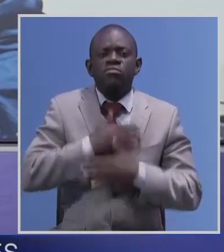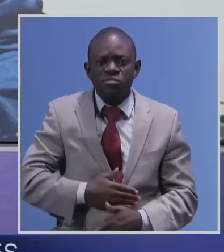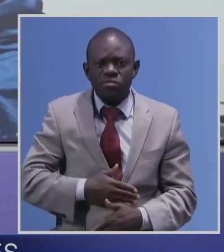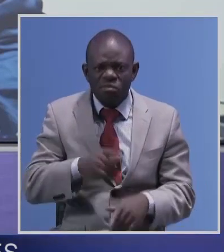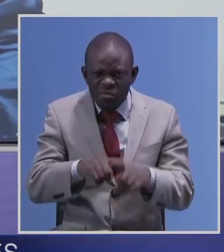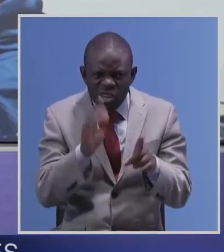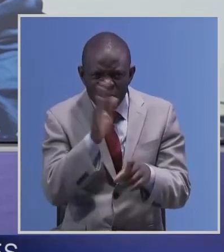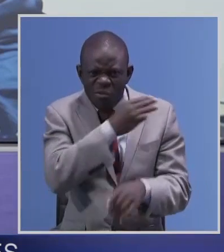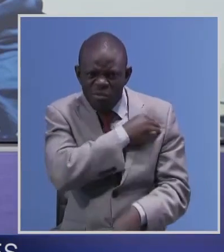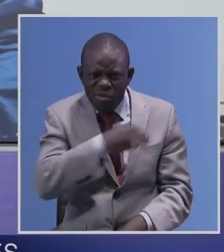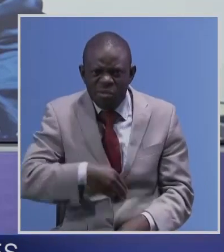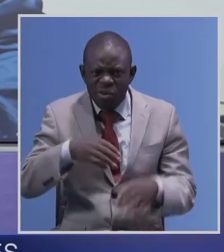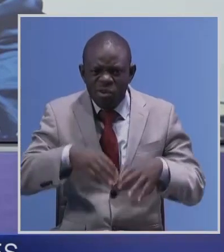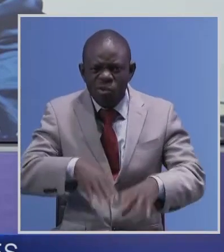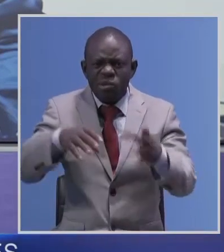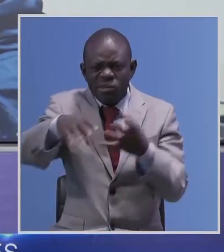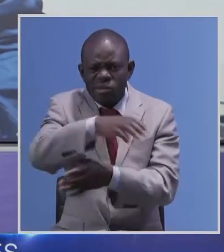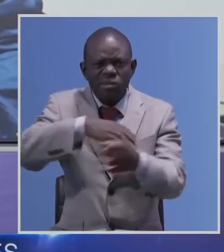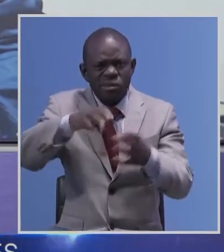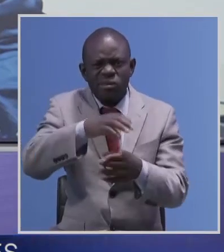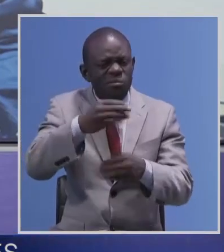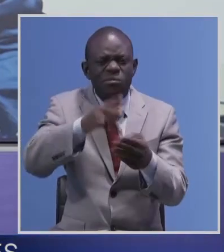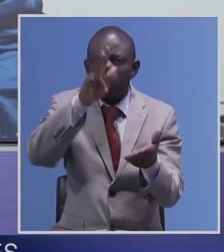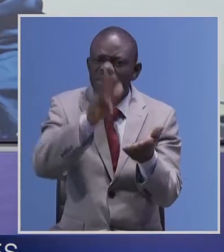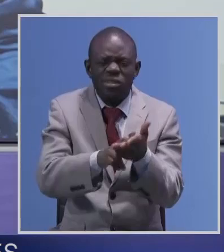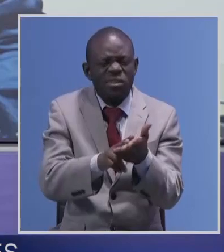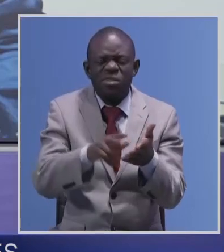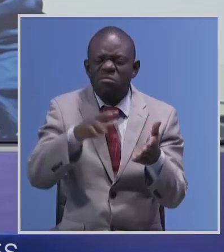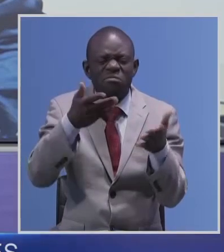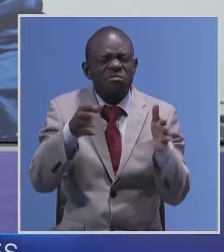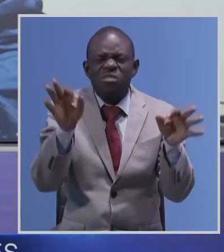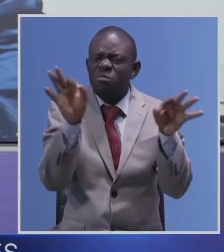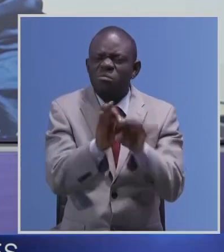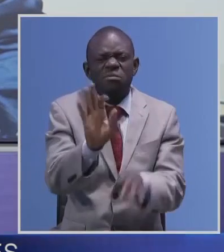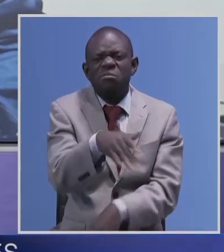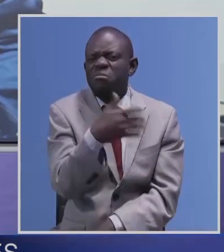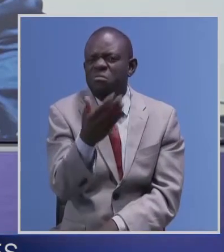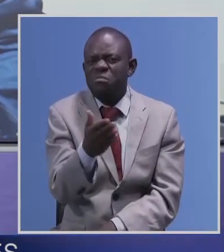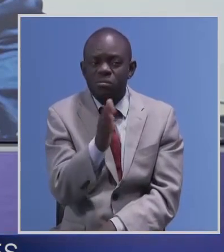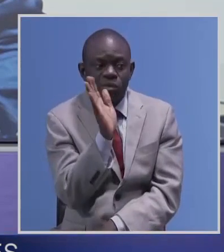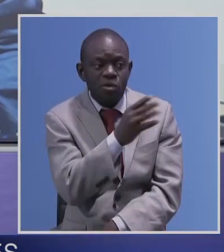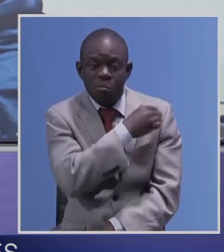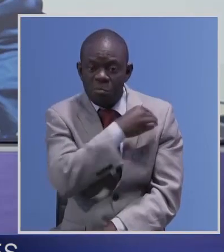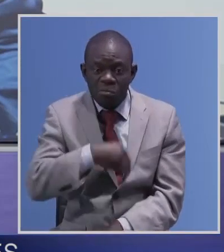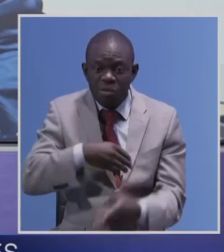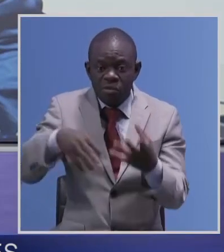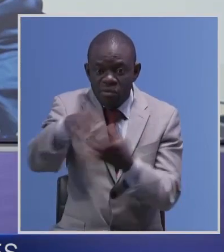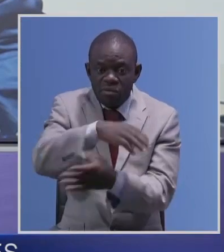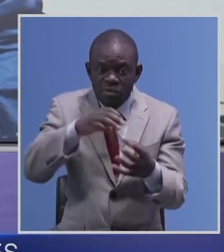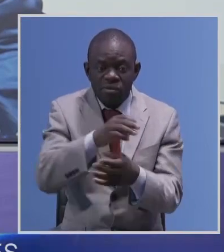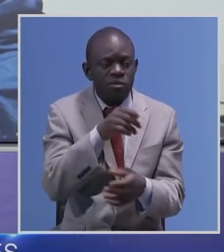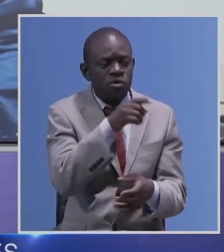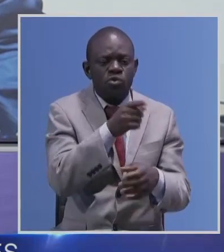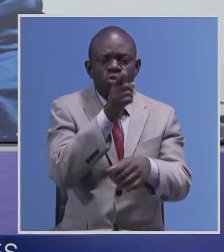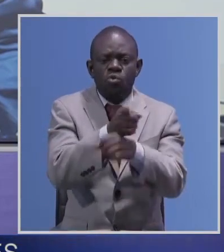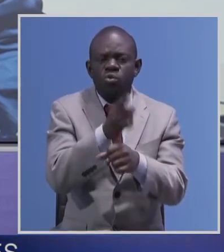President Lungu says it is sad that those who have signed peace accords are failing to condemn their members who are involved in violence. He says no one should